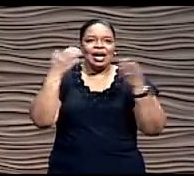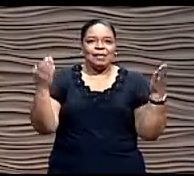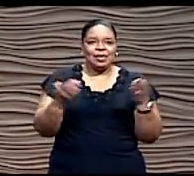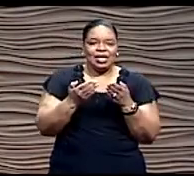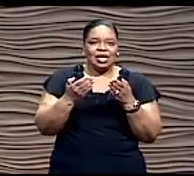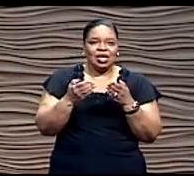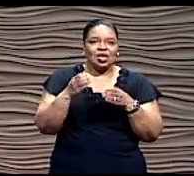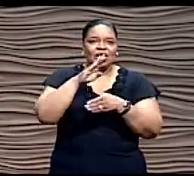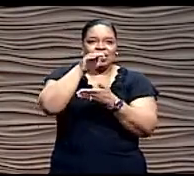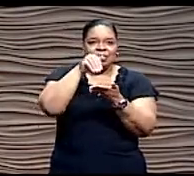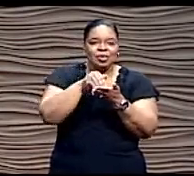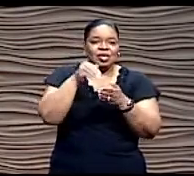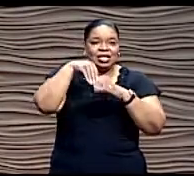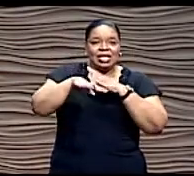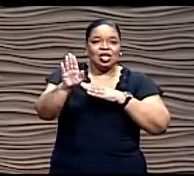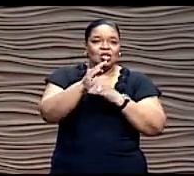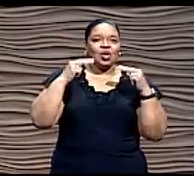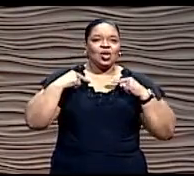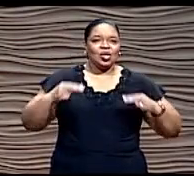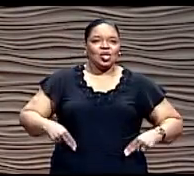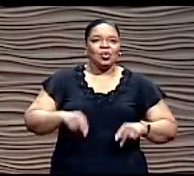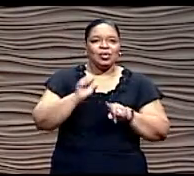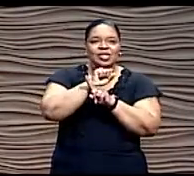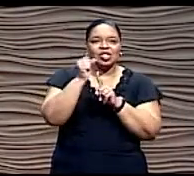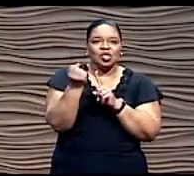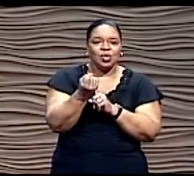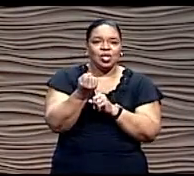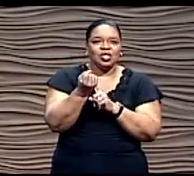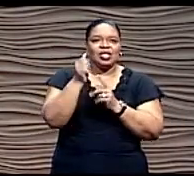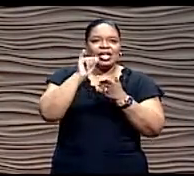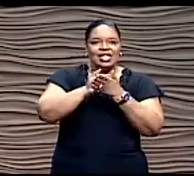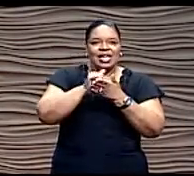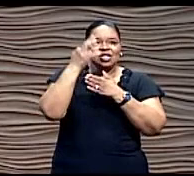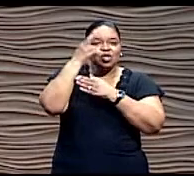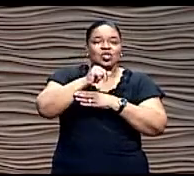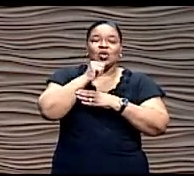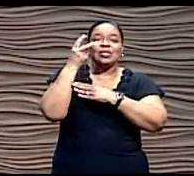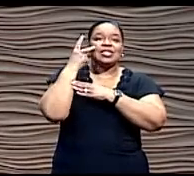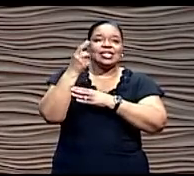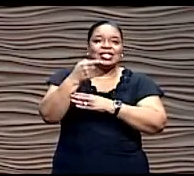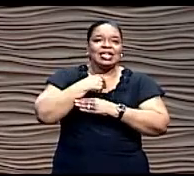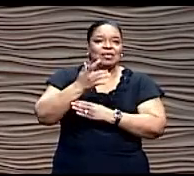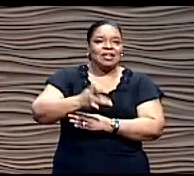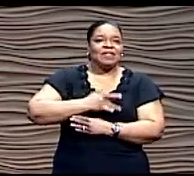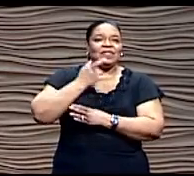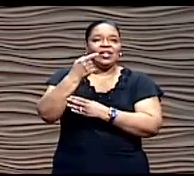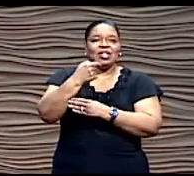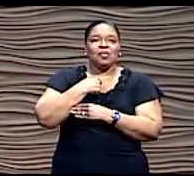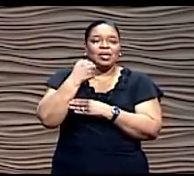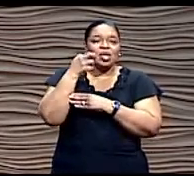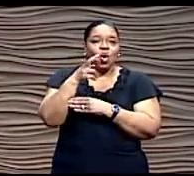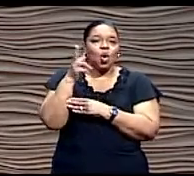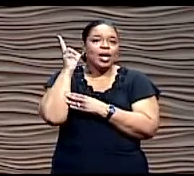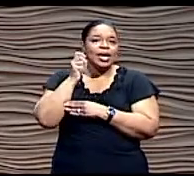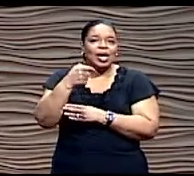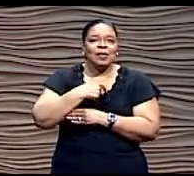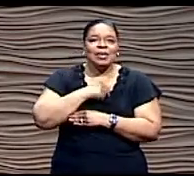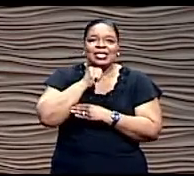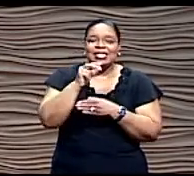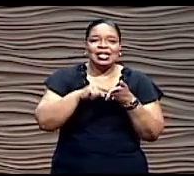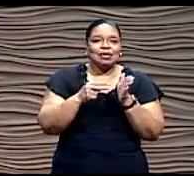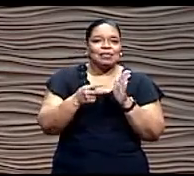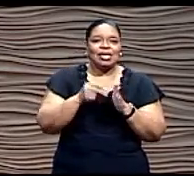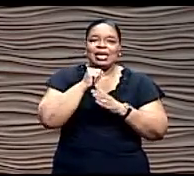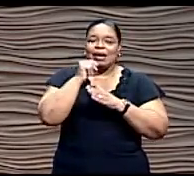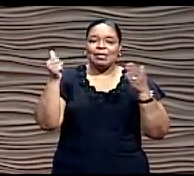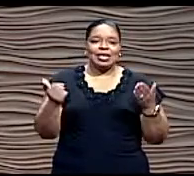here in your human situation, and just because you don't see me, feel me, or hear me, doesn't mean that